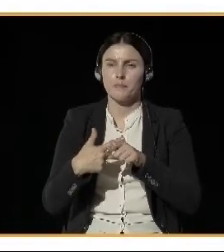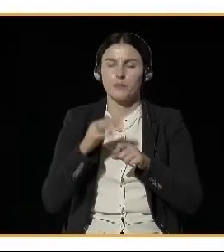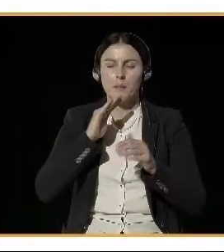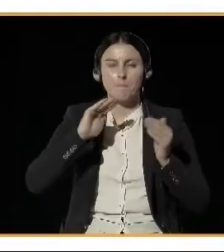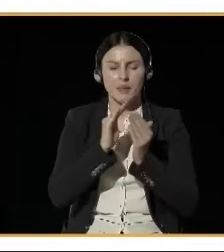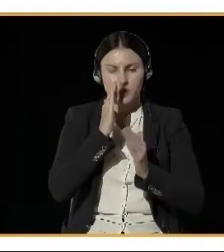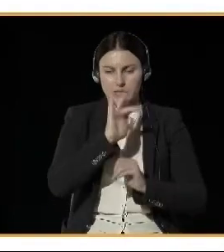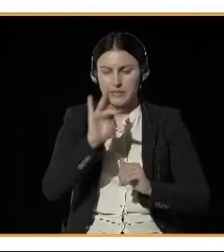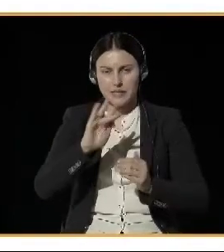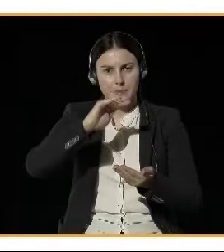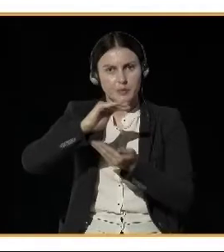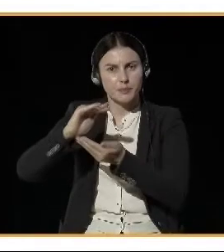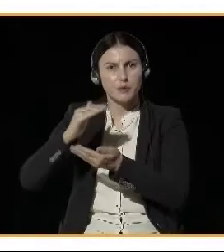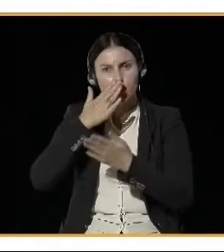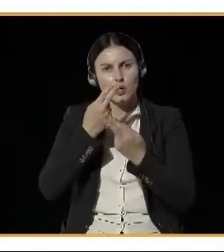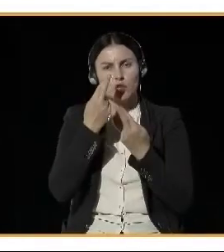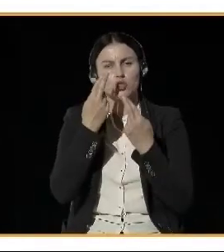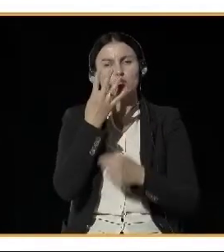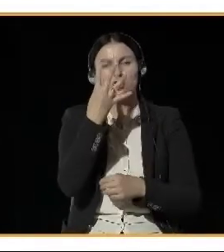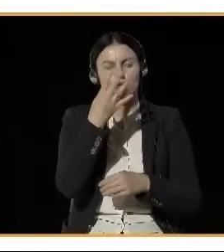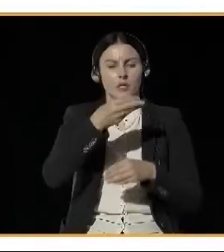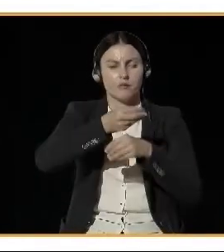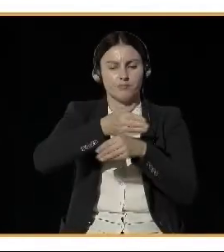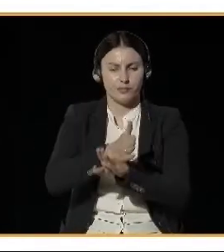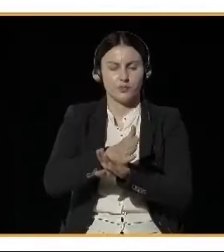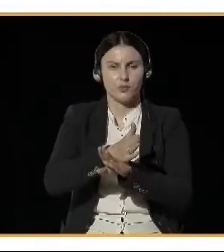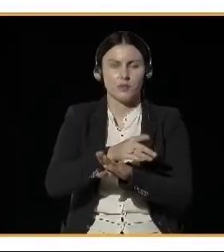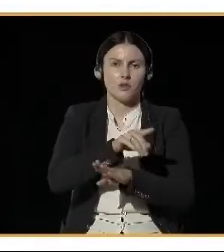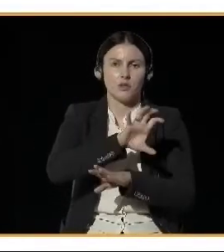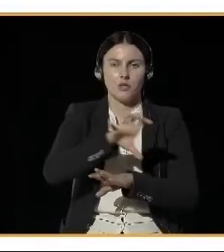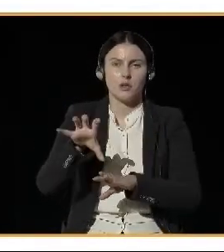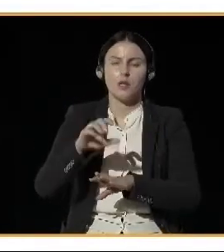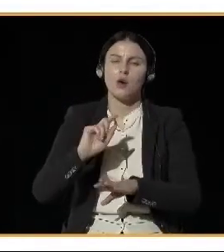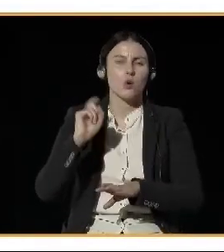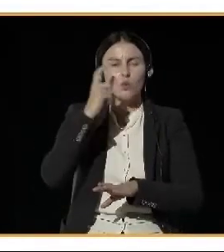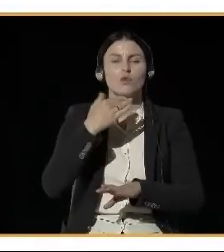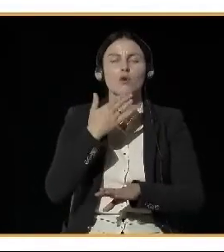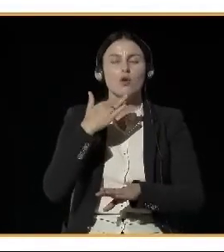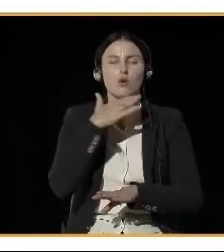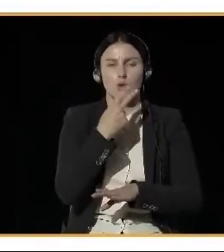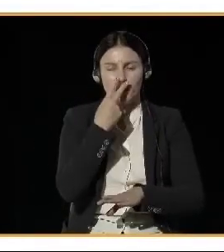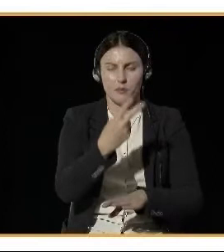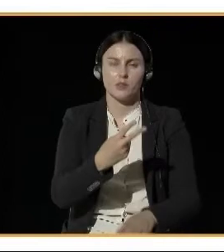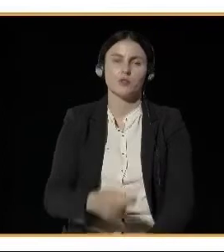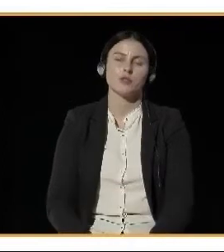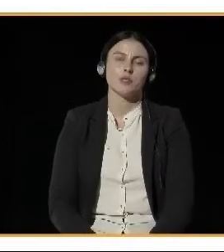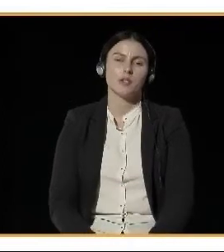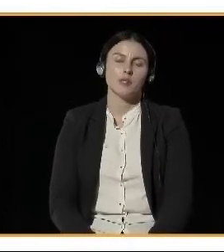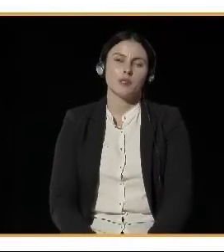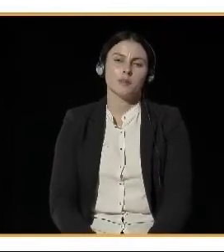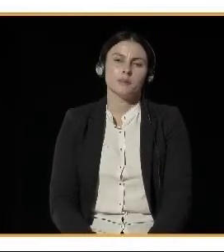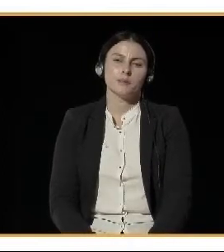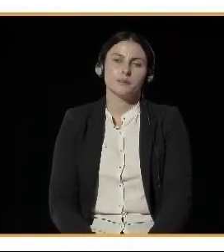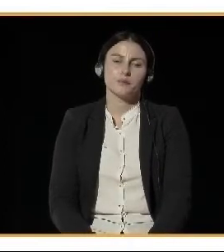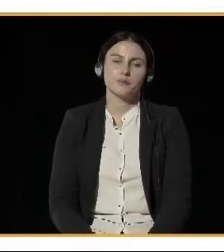on the pink color, the participation in the society. And you can see as a first